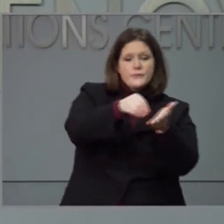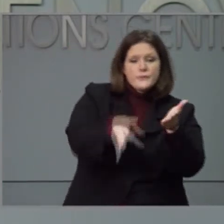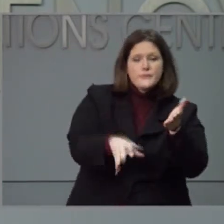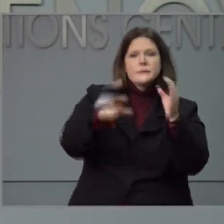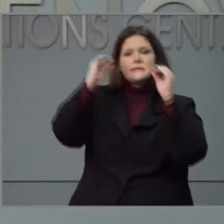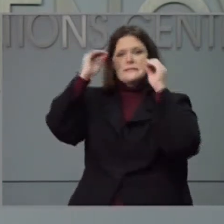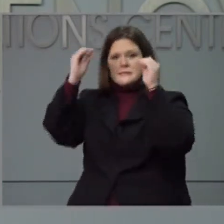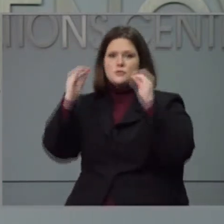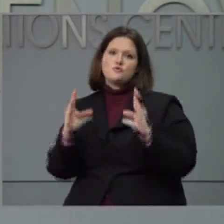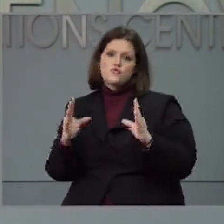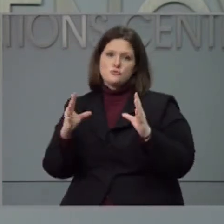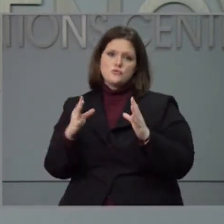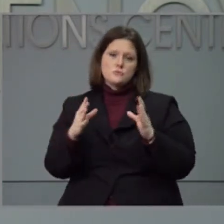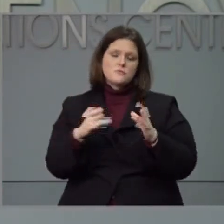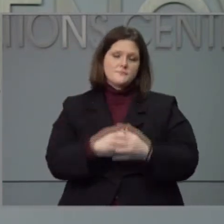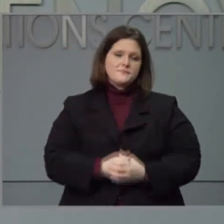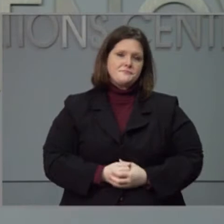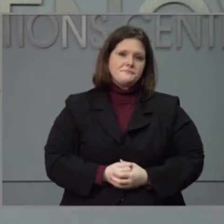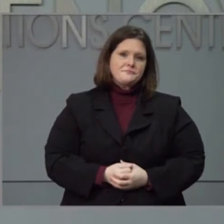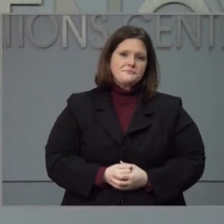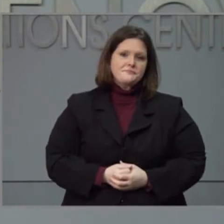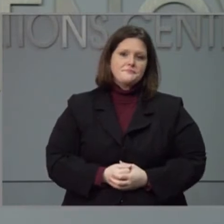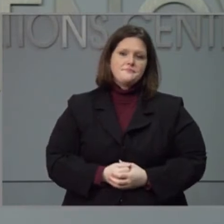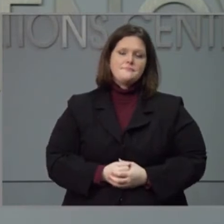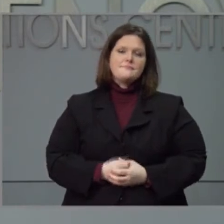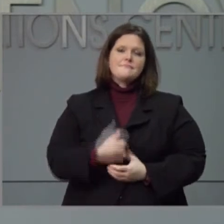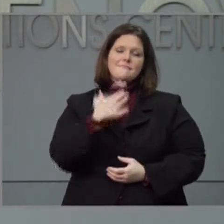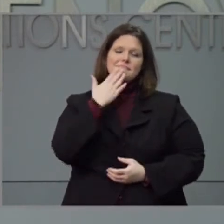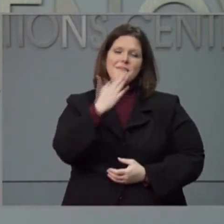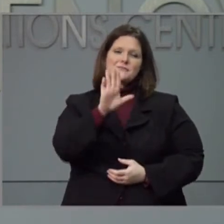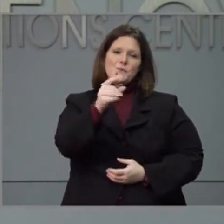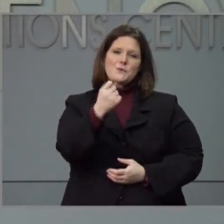from further spread within those walls. Thanks.